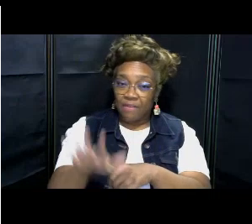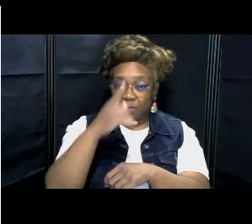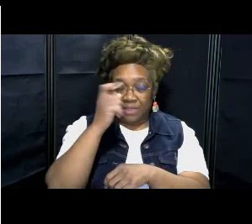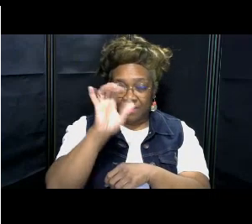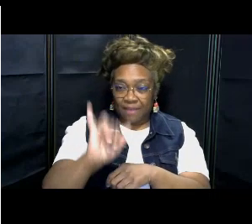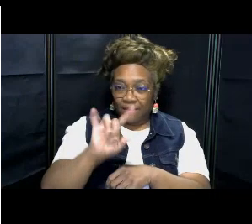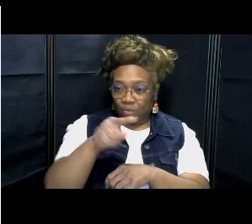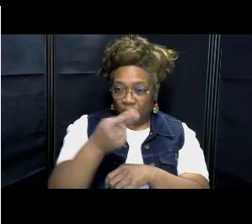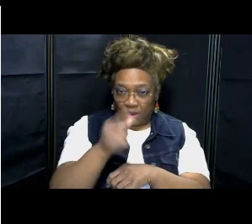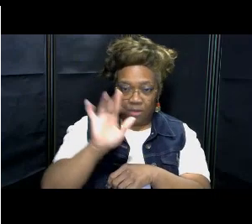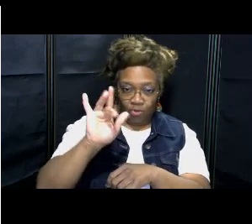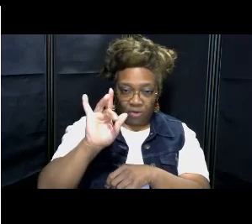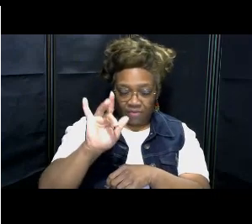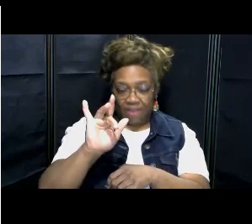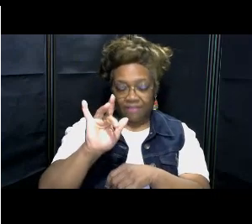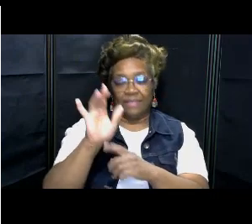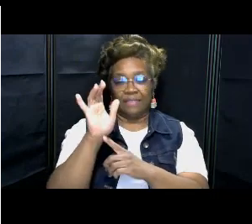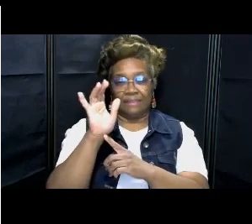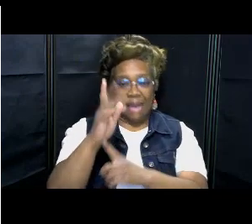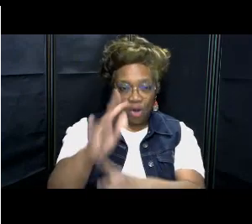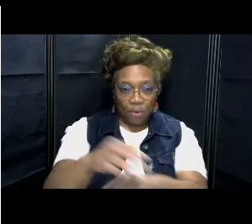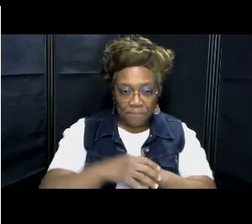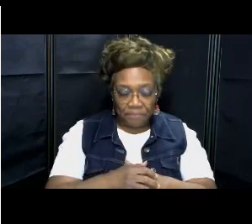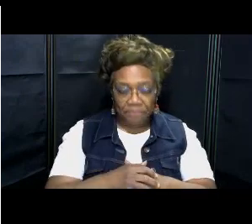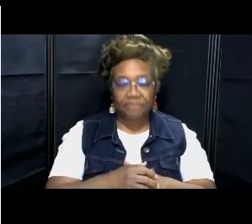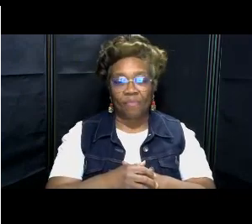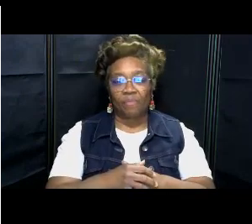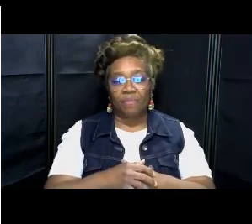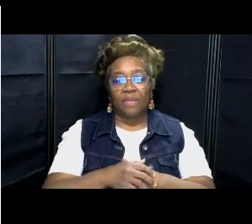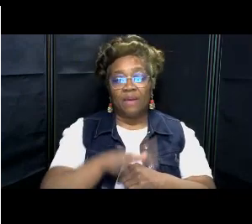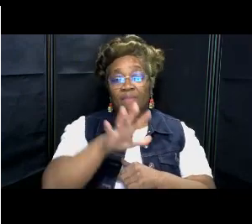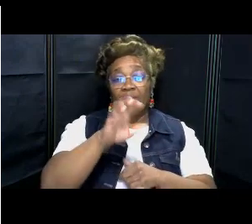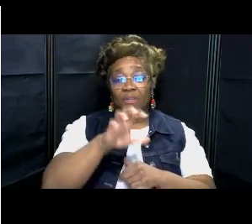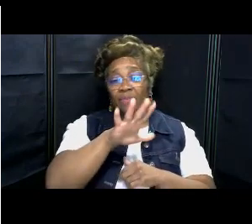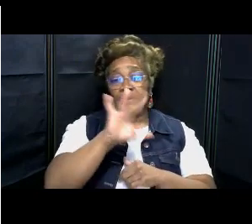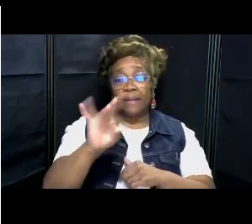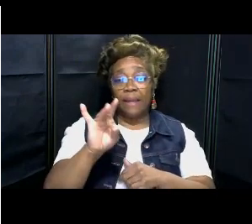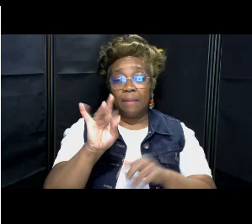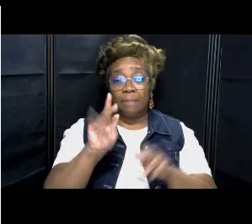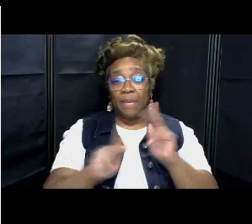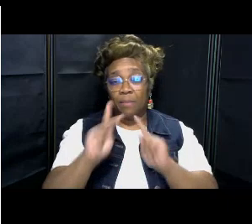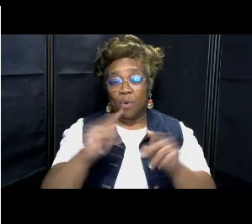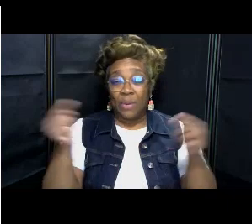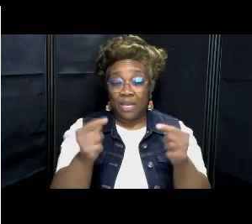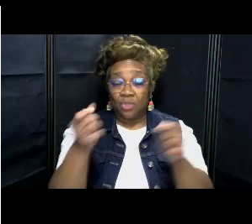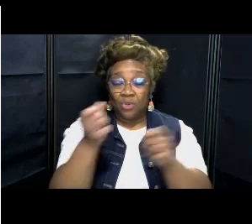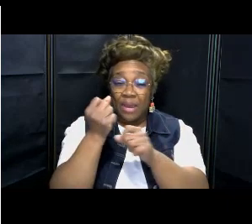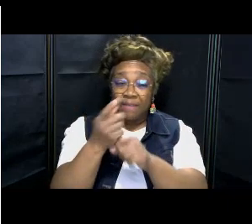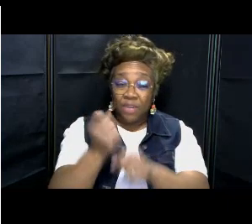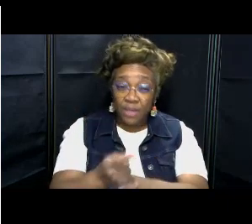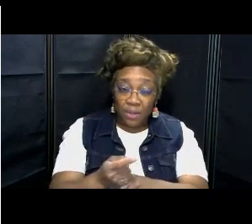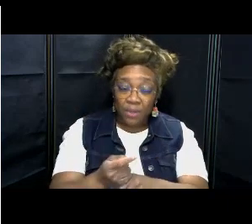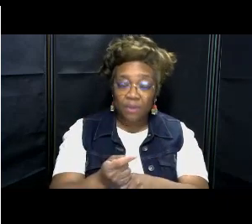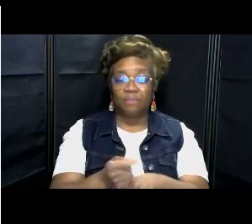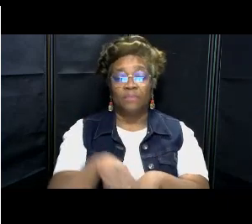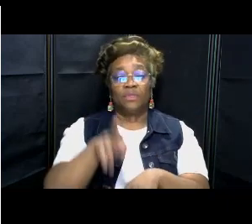candle. 558 people are injured every year because of that $1.25 candle.